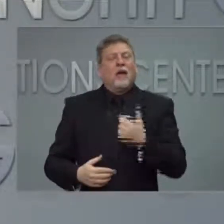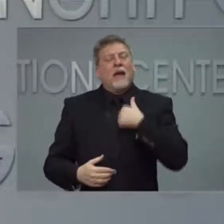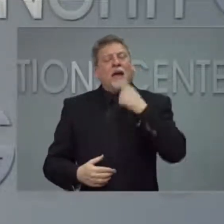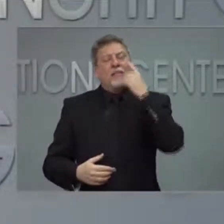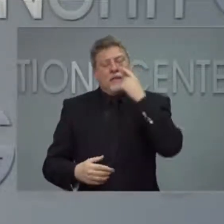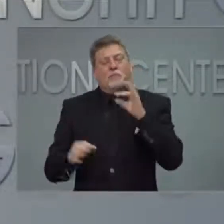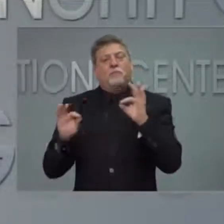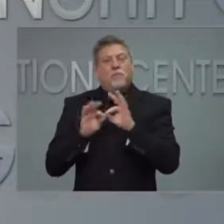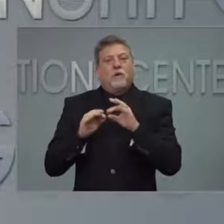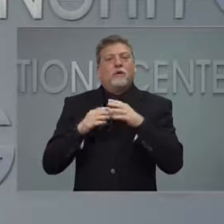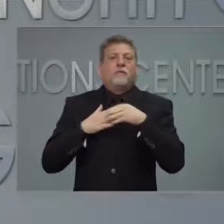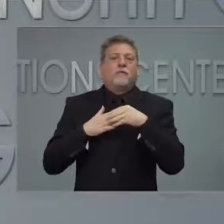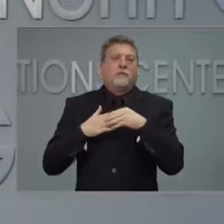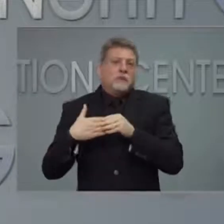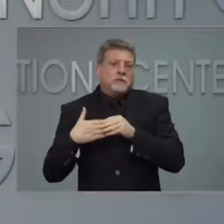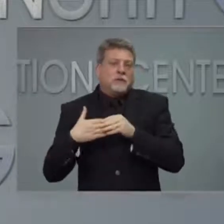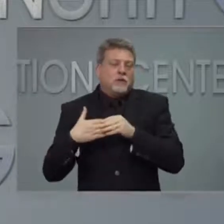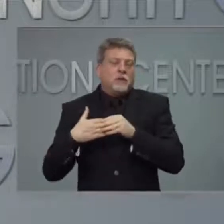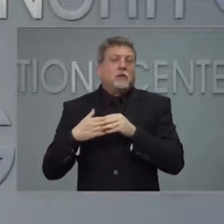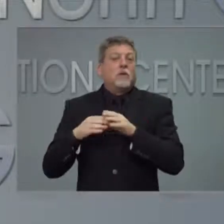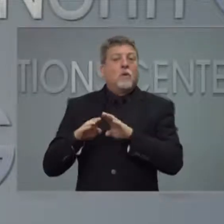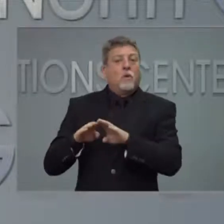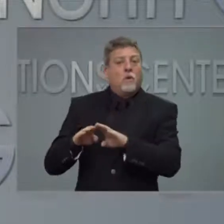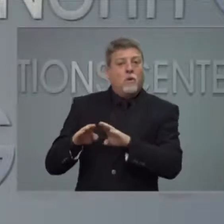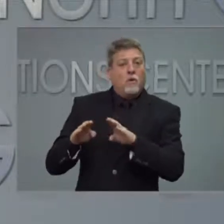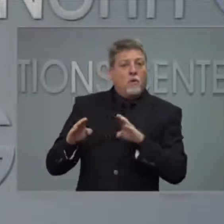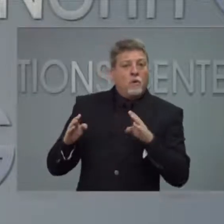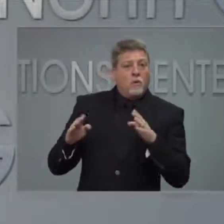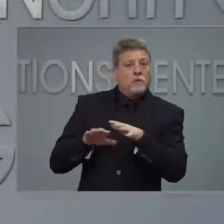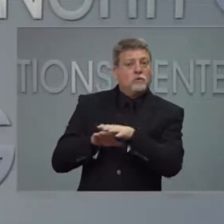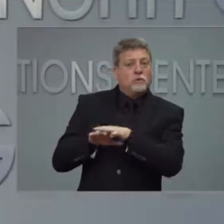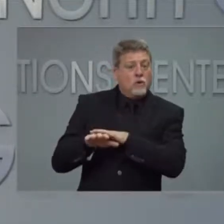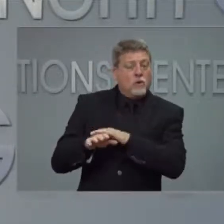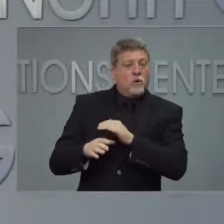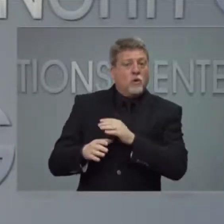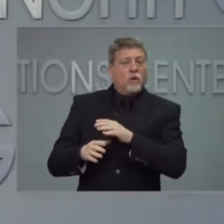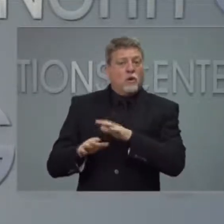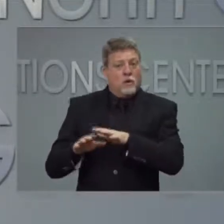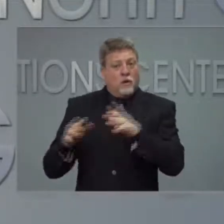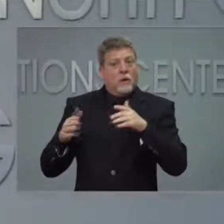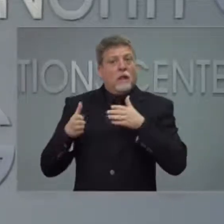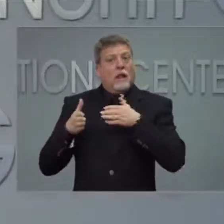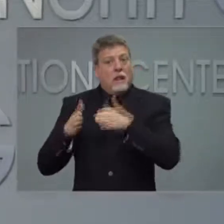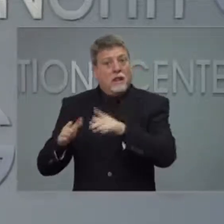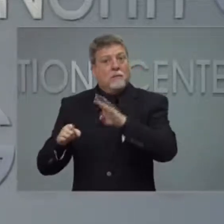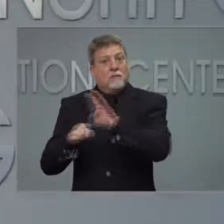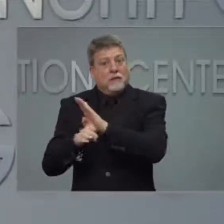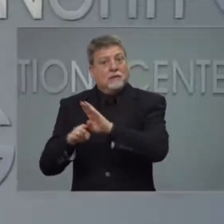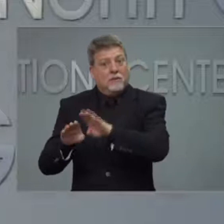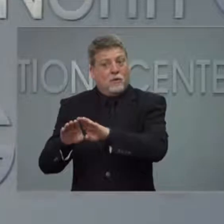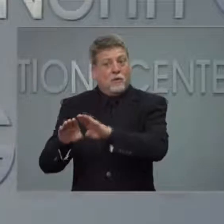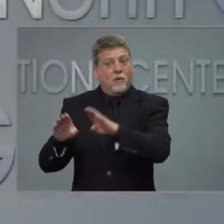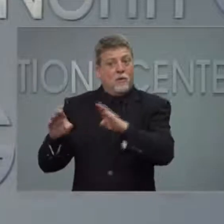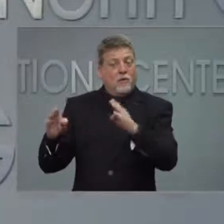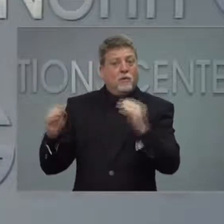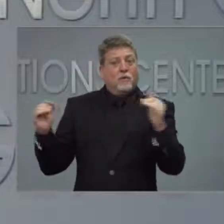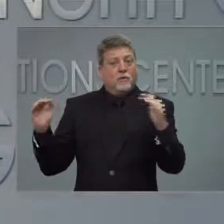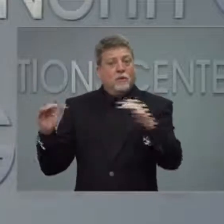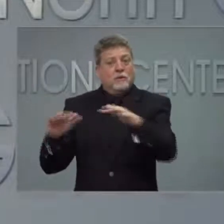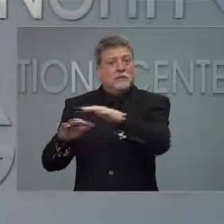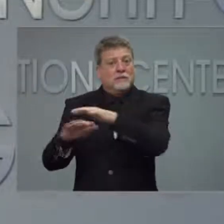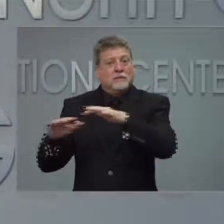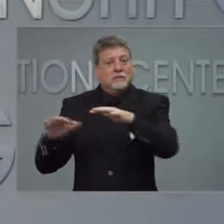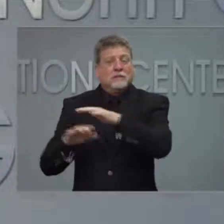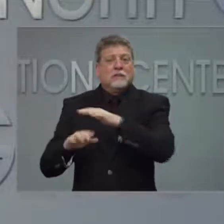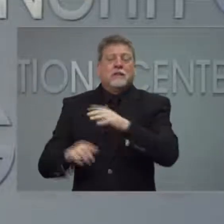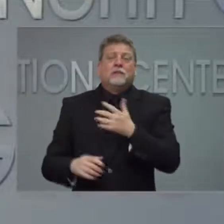carefully, can help these businesses. We know that many of them are struggling and that this won't bring